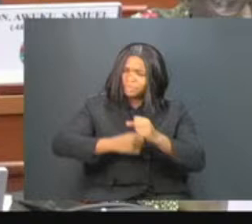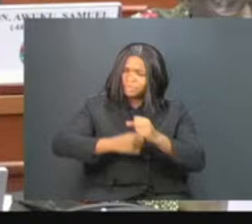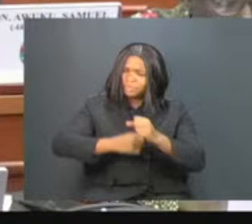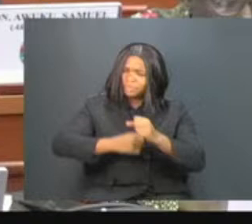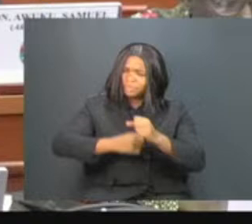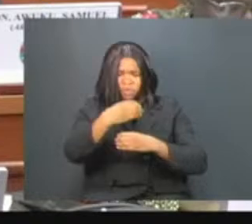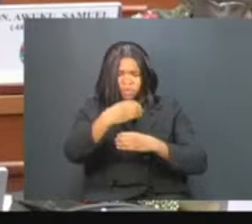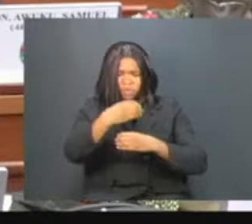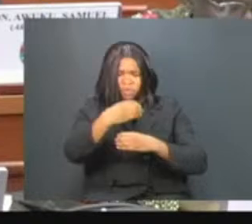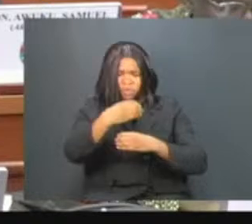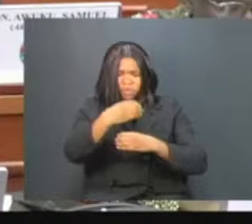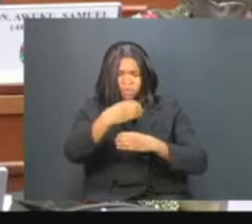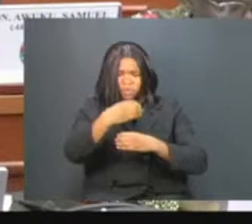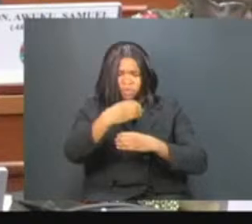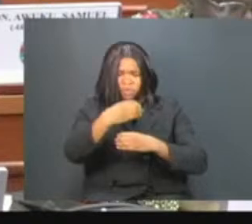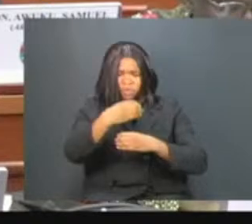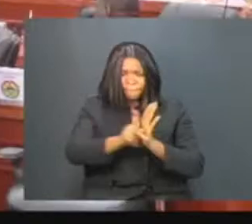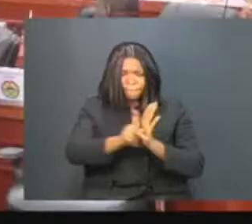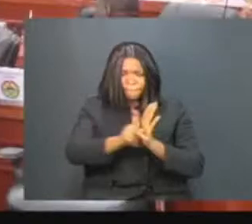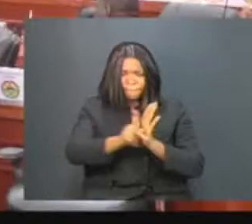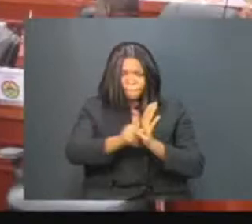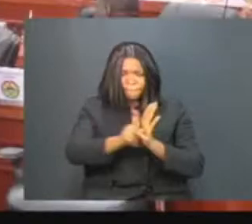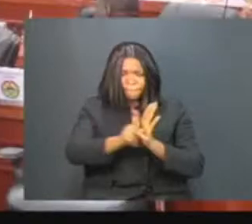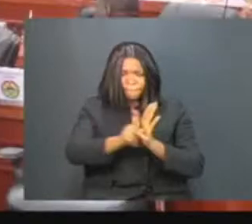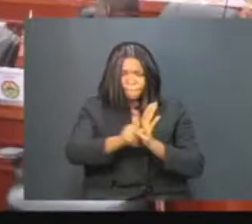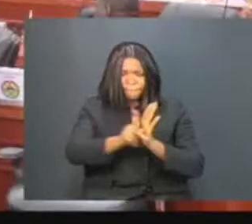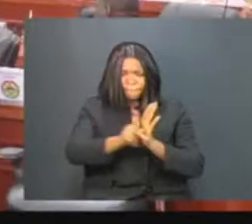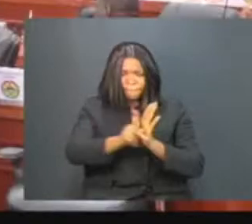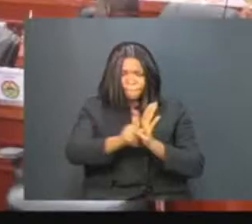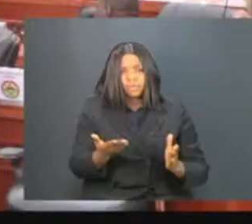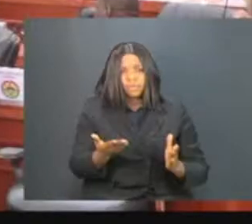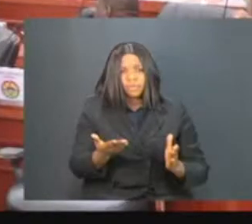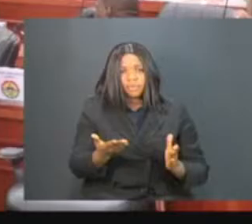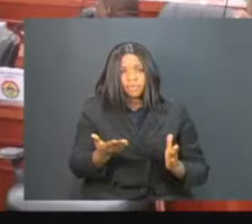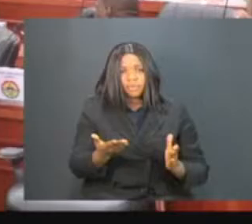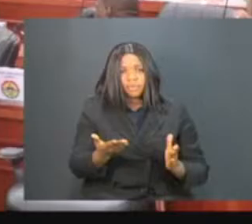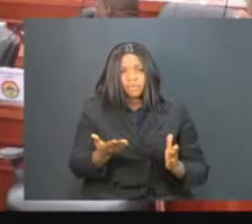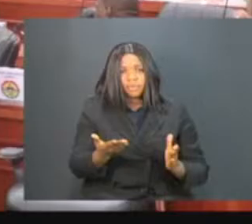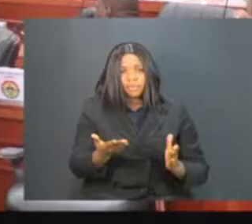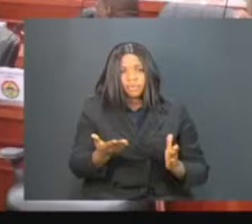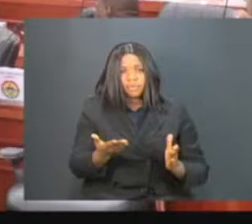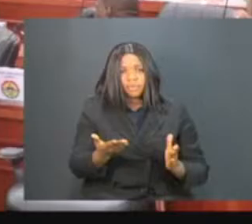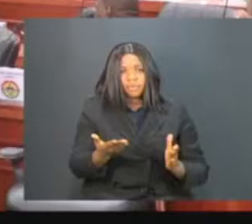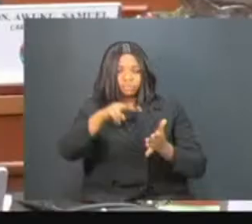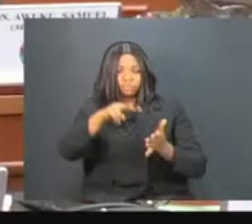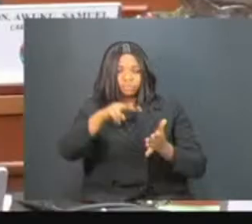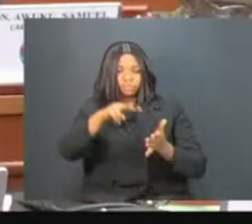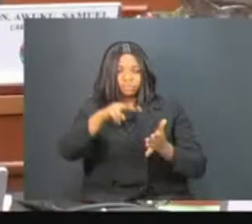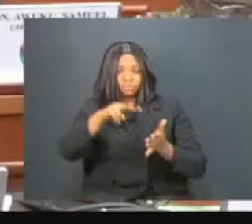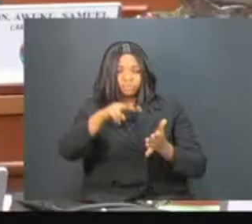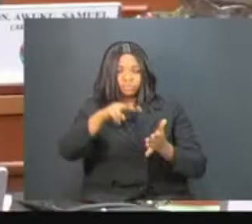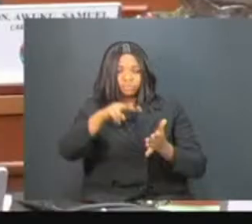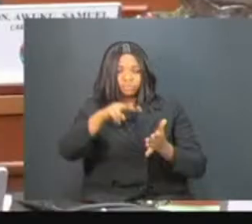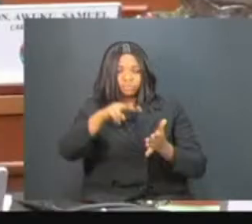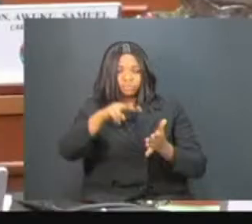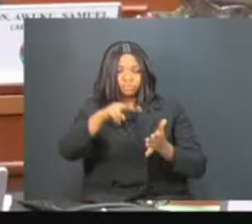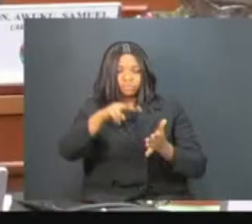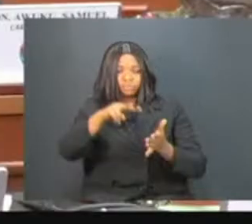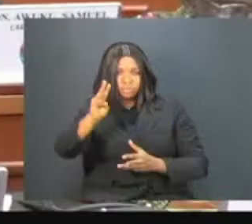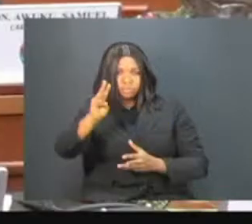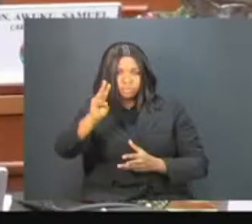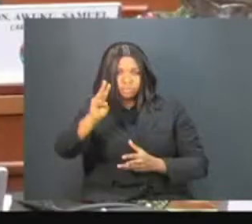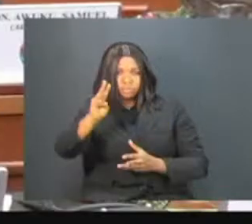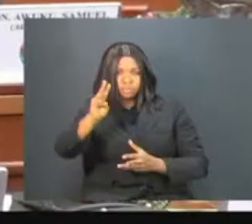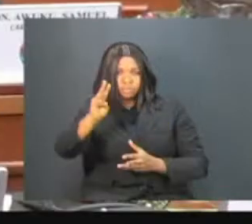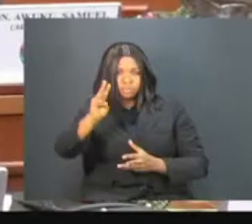and this is their flagship program. Mr. Speaker, in 2016, President Akufo-Addo's flagship program was Free SHS. By